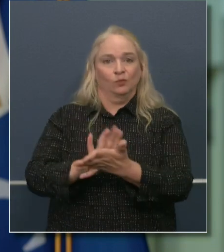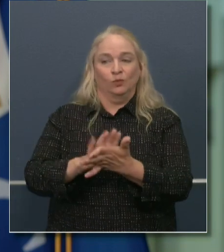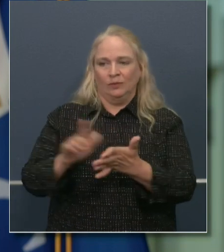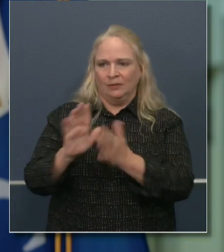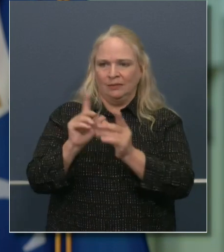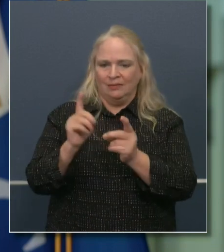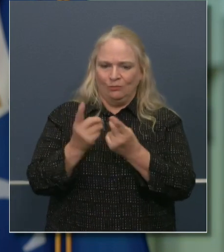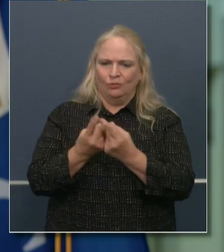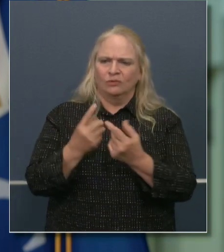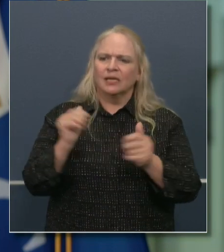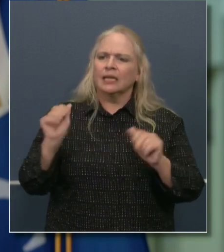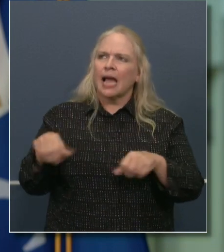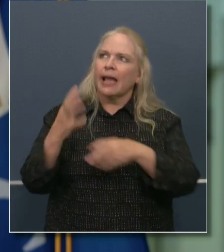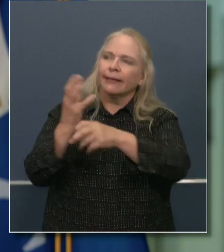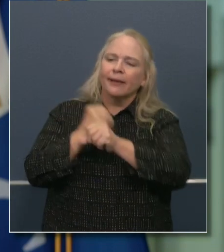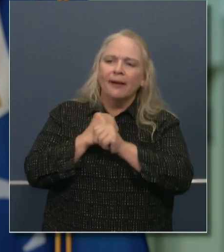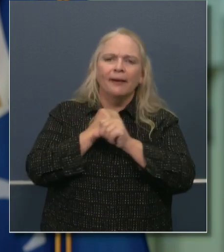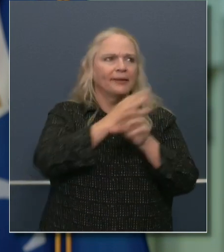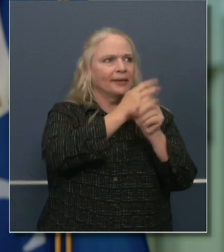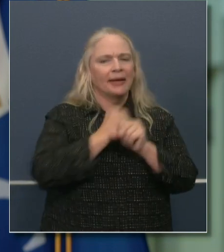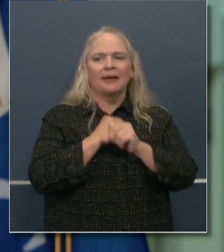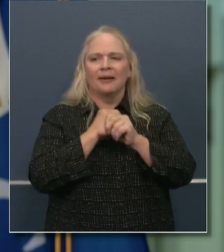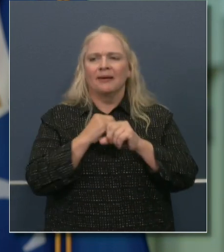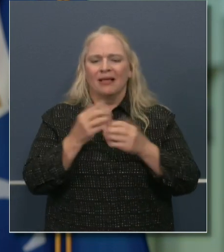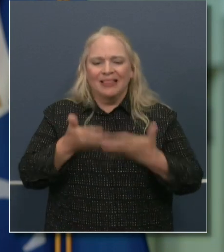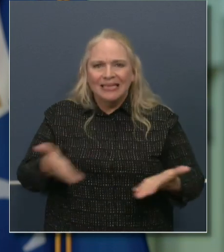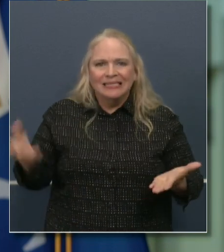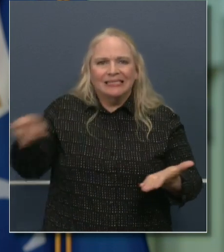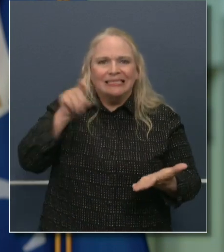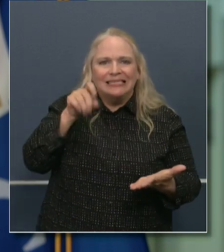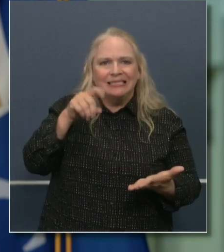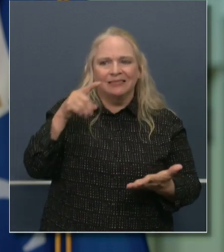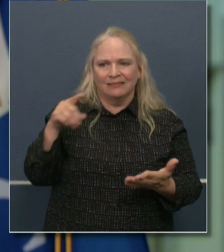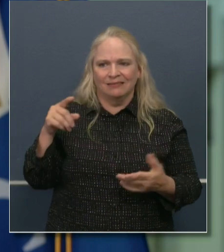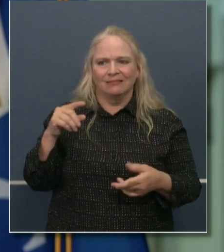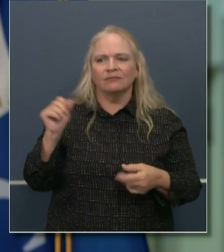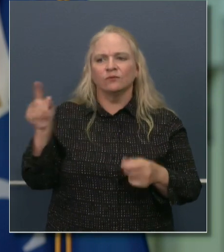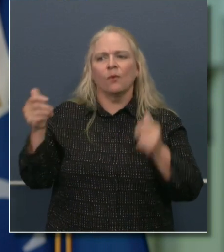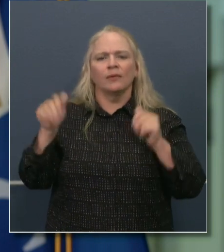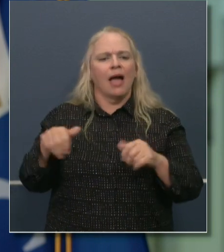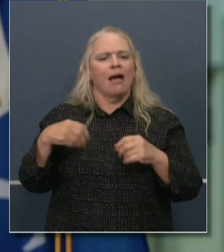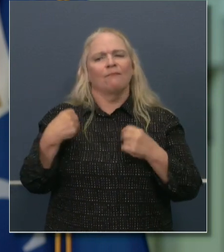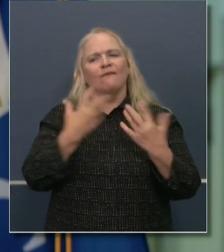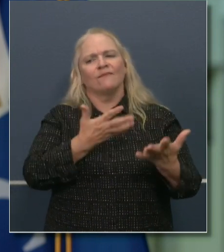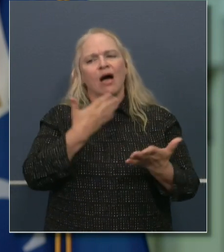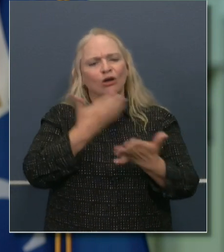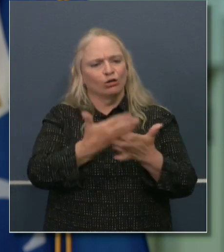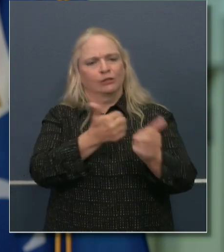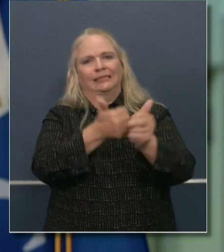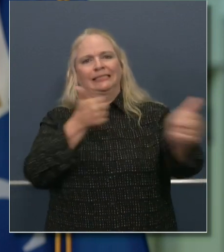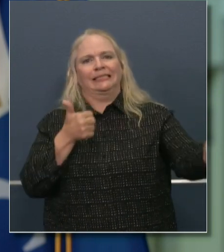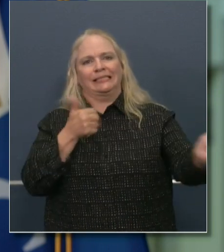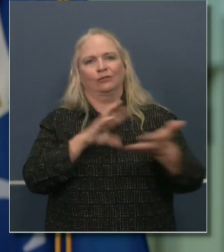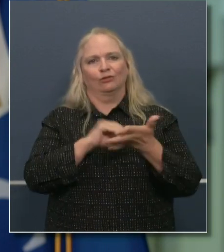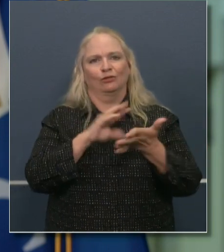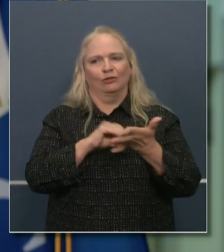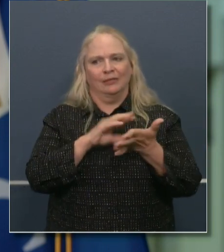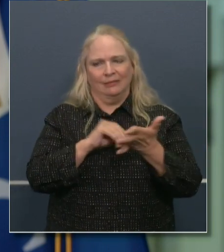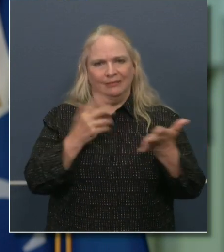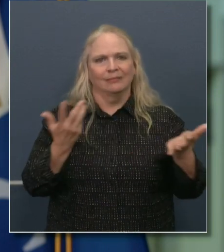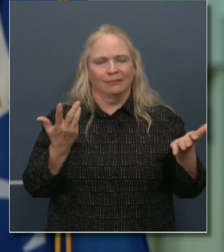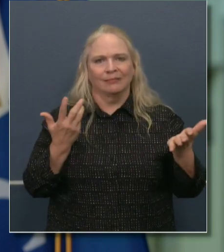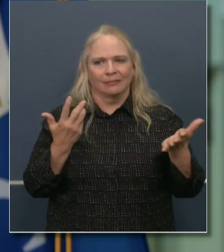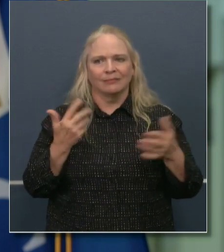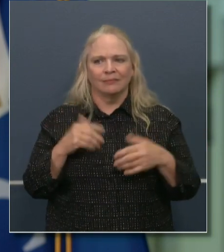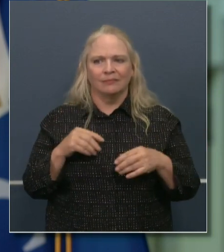procure assets, to allow for distance learning, to make sure that we have the resources to continue to do